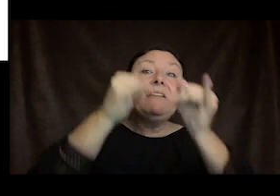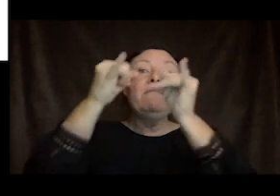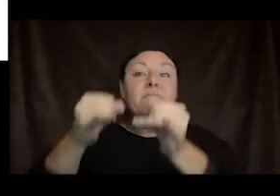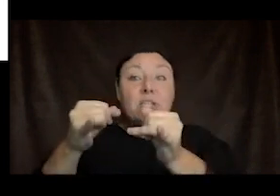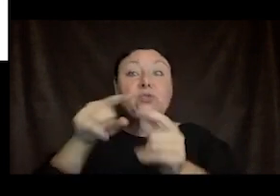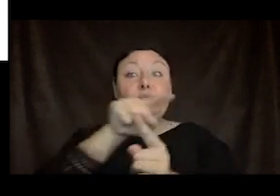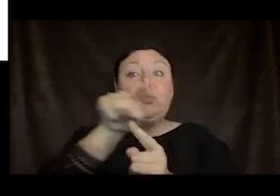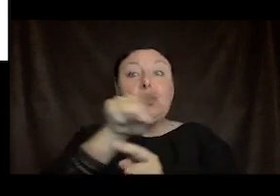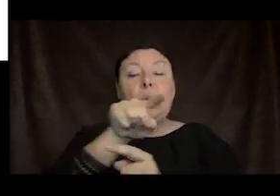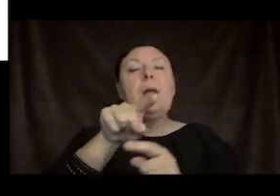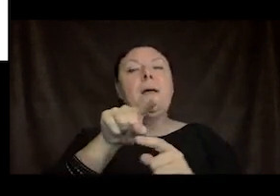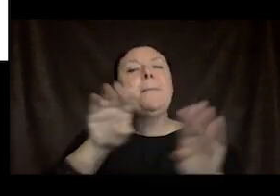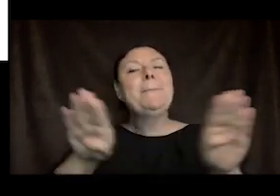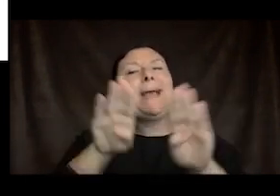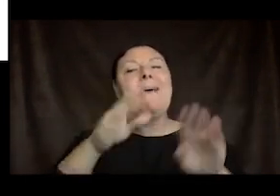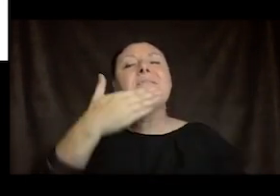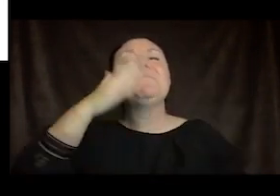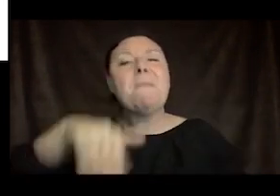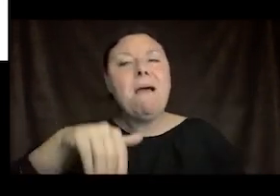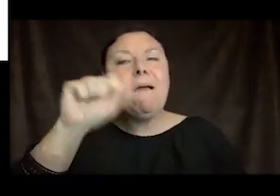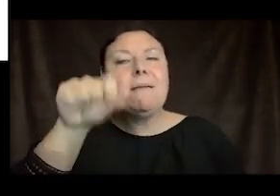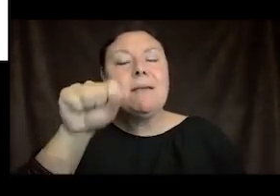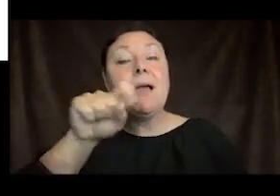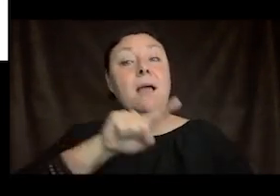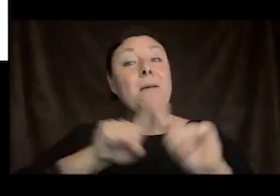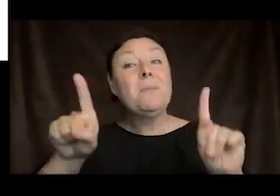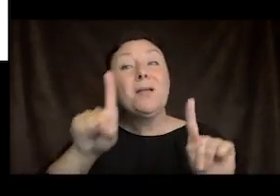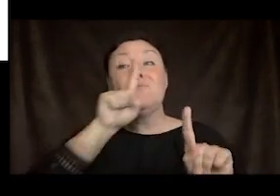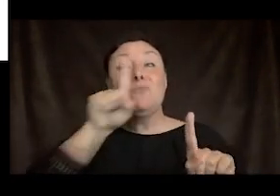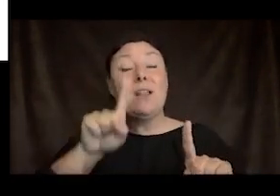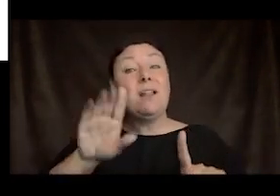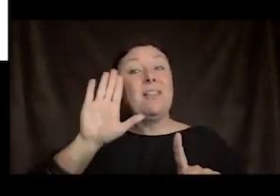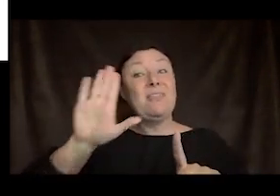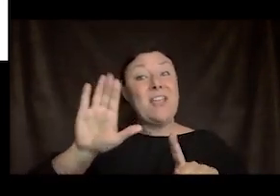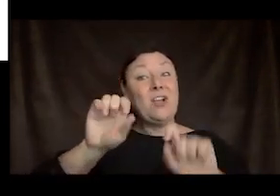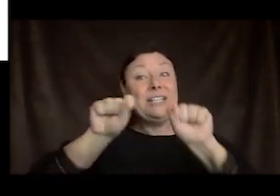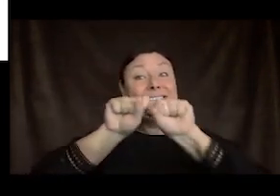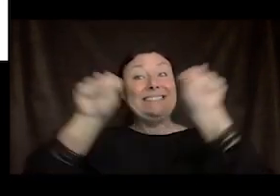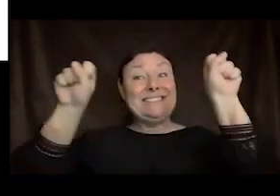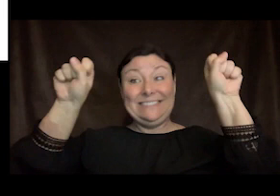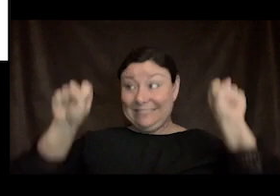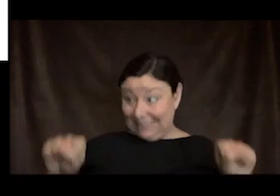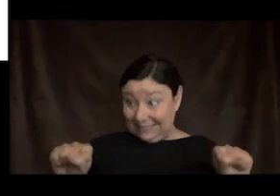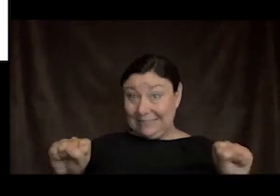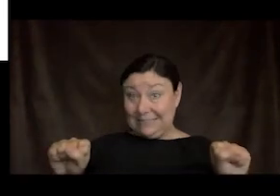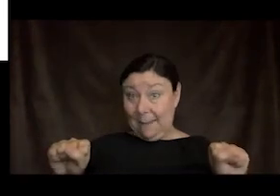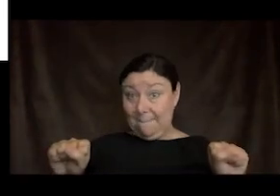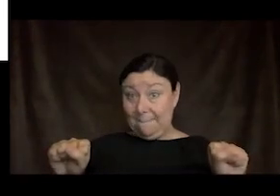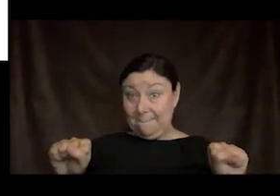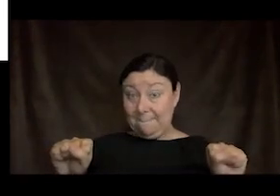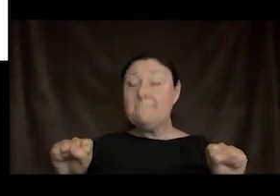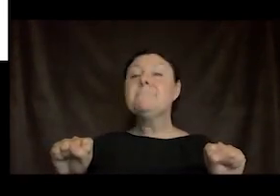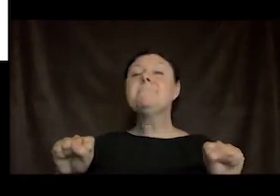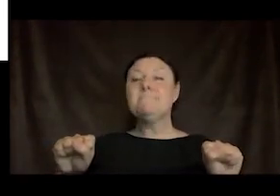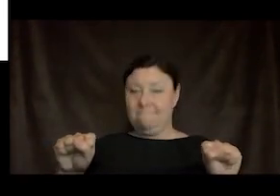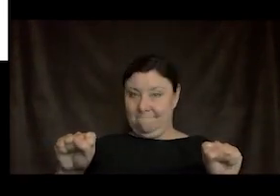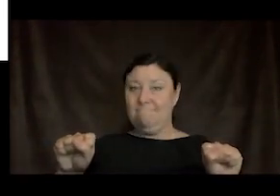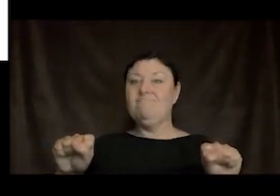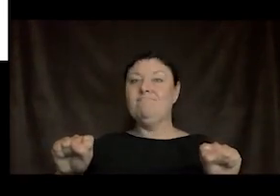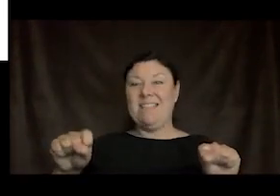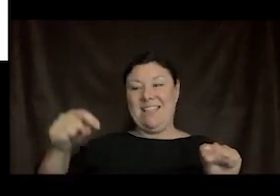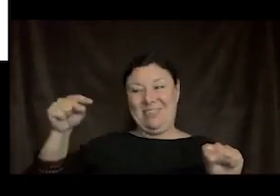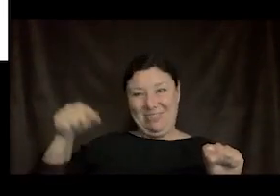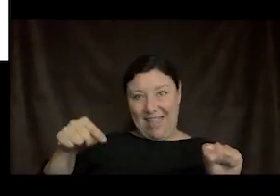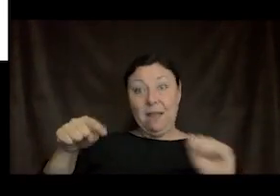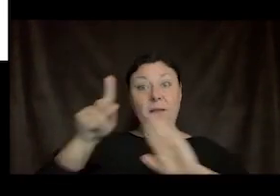in place that is institutional and that is structural that keeps some of those things in place.